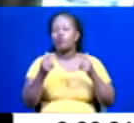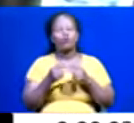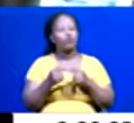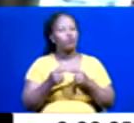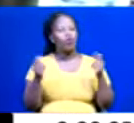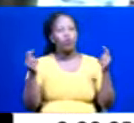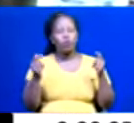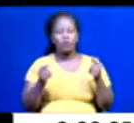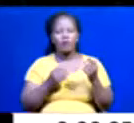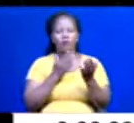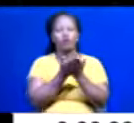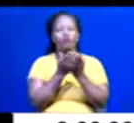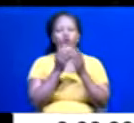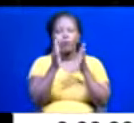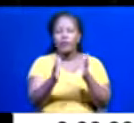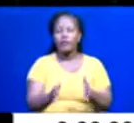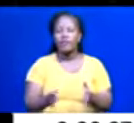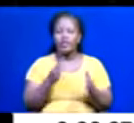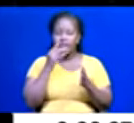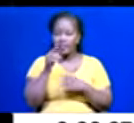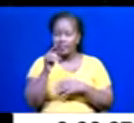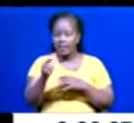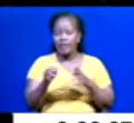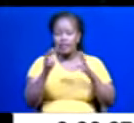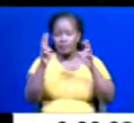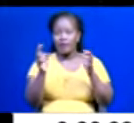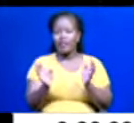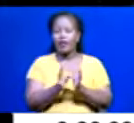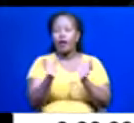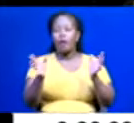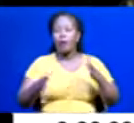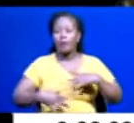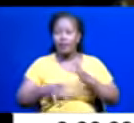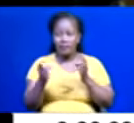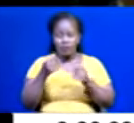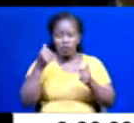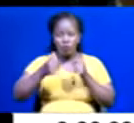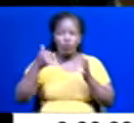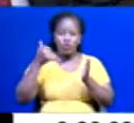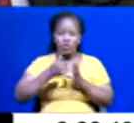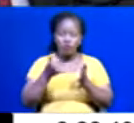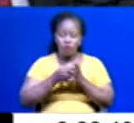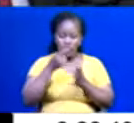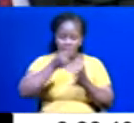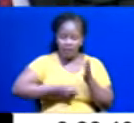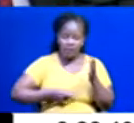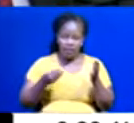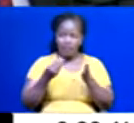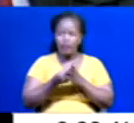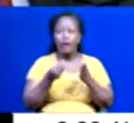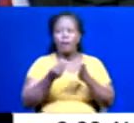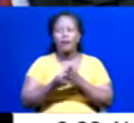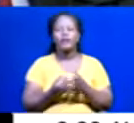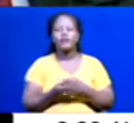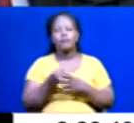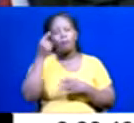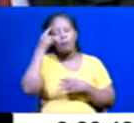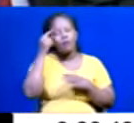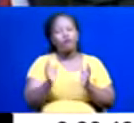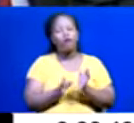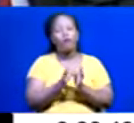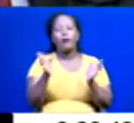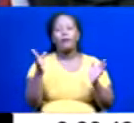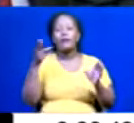petitioners, citing it is a matter of public interest that involves taxpayers' money. For public participation to be